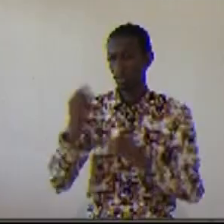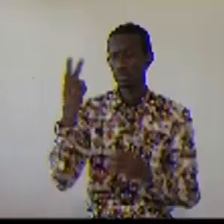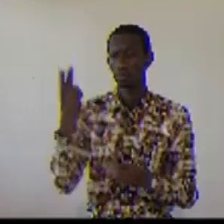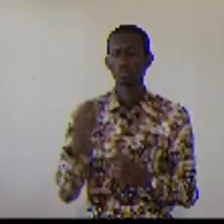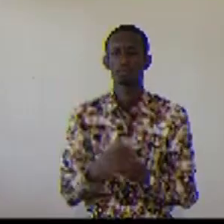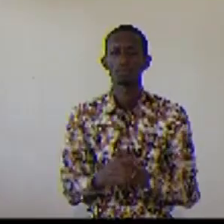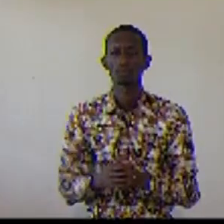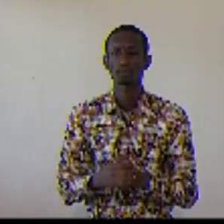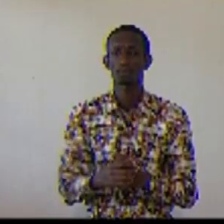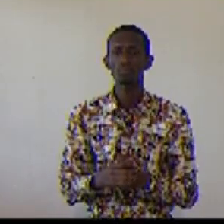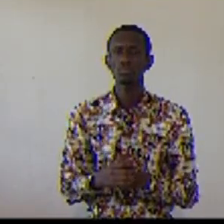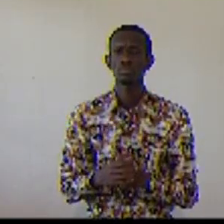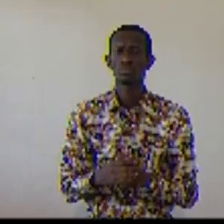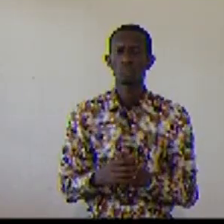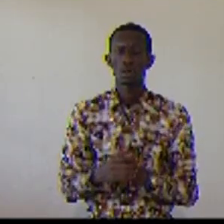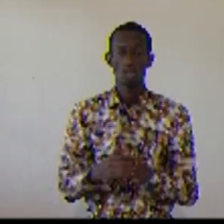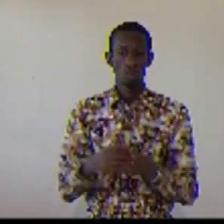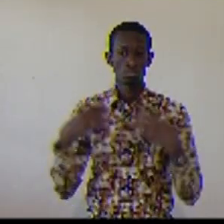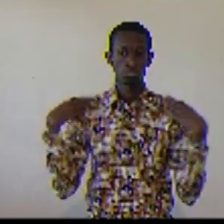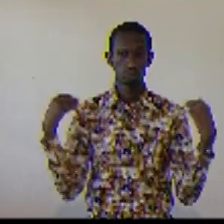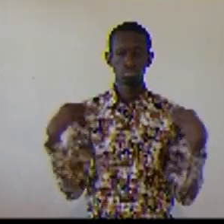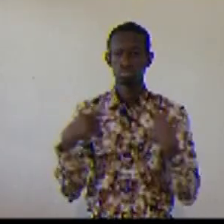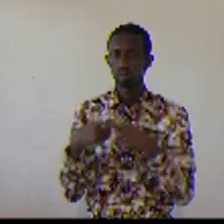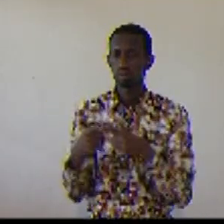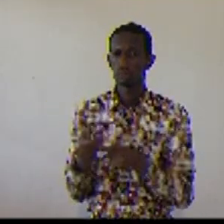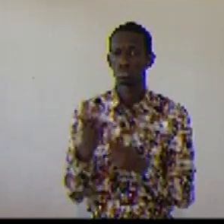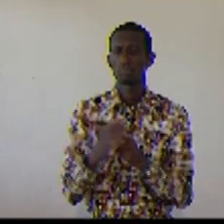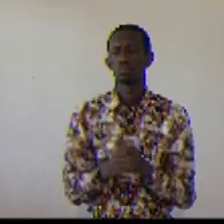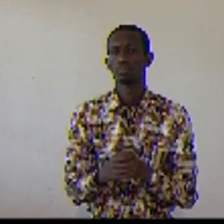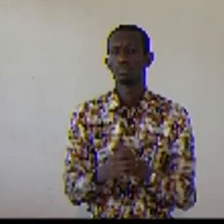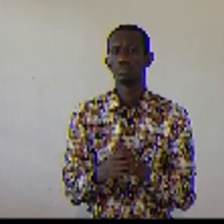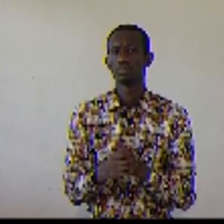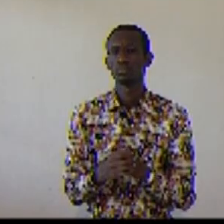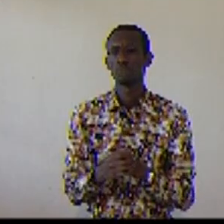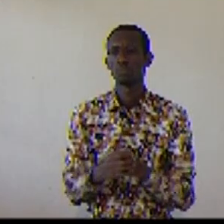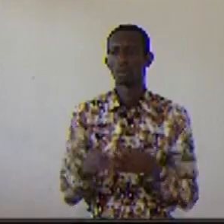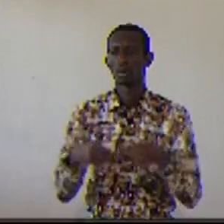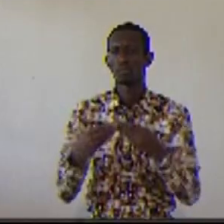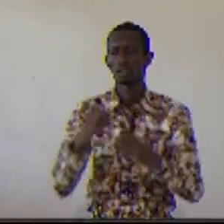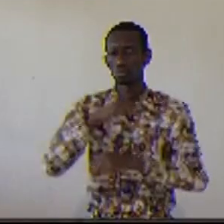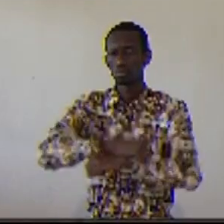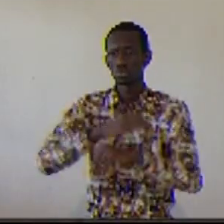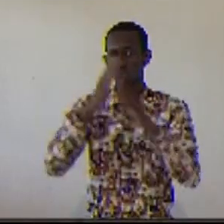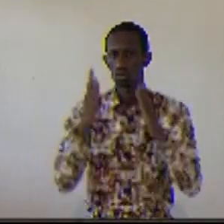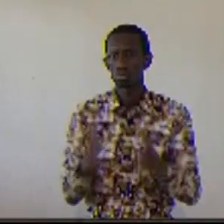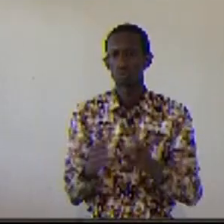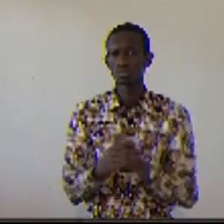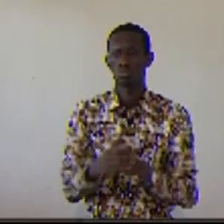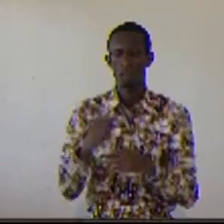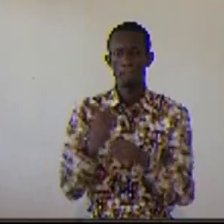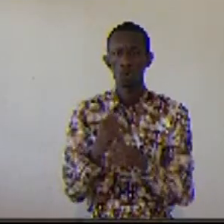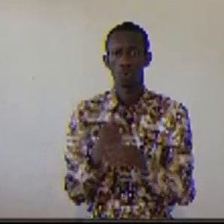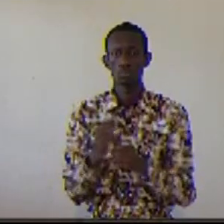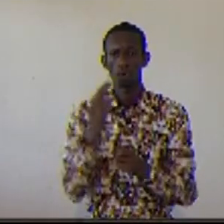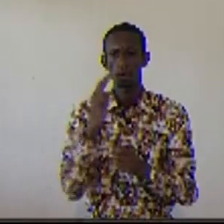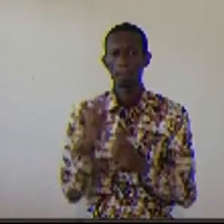students using magnesium ribbon of unequal length with excess dilute hydrochloric acid. The observations